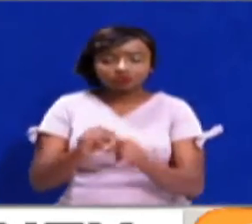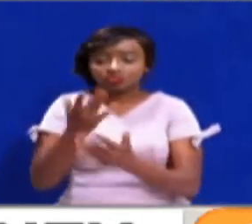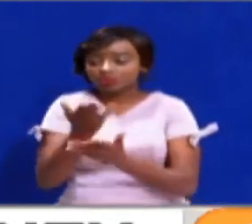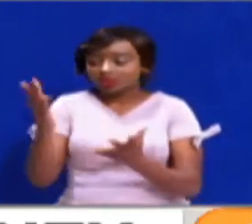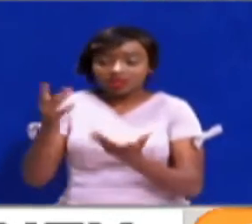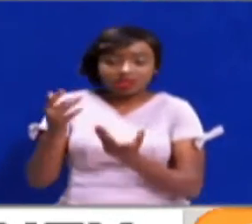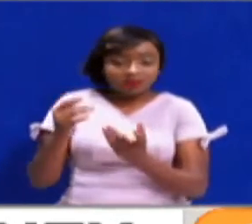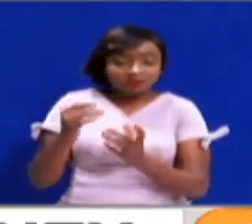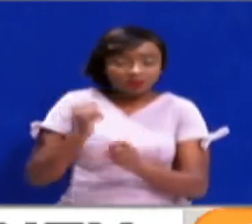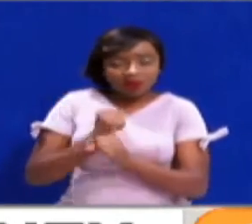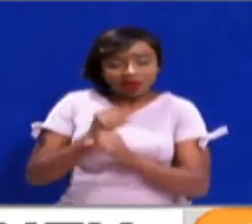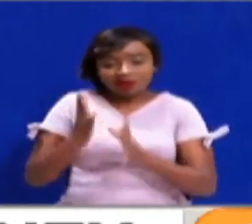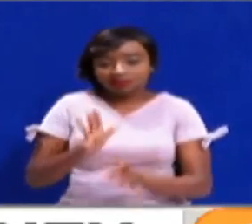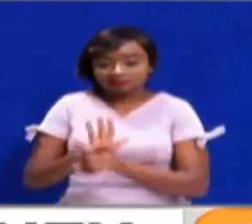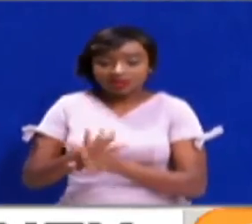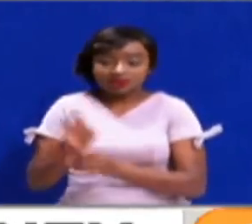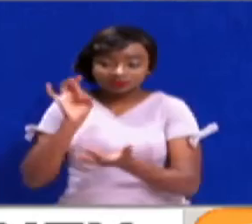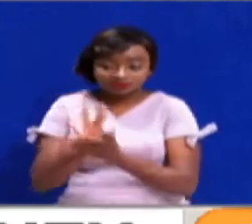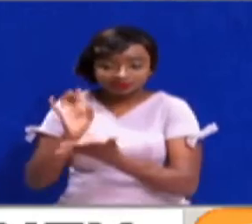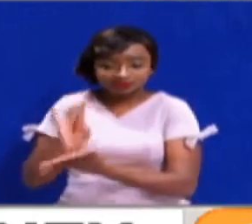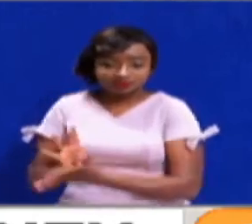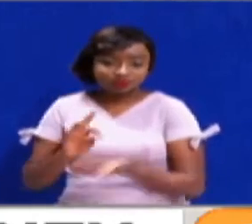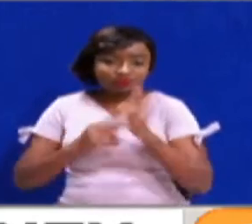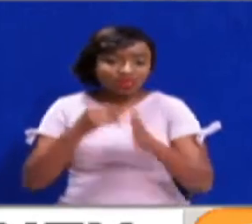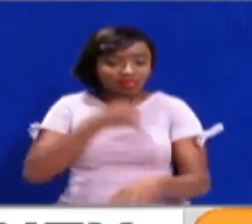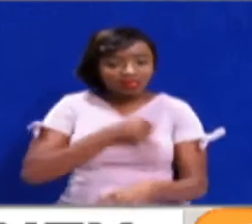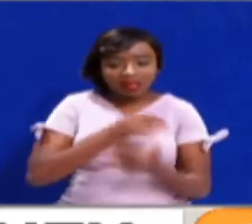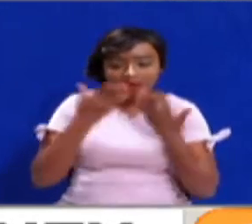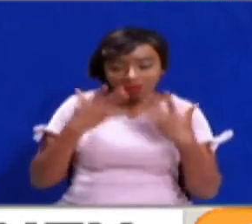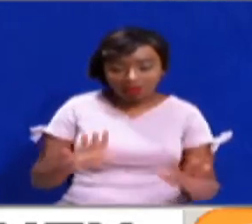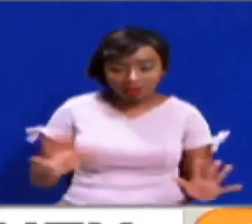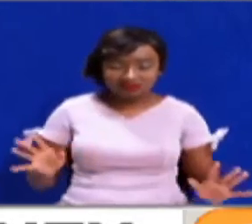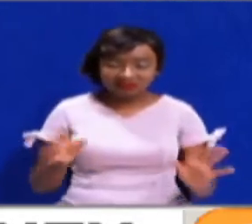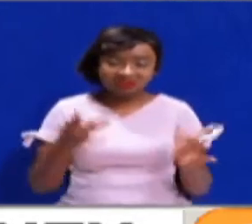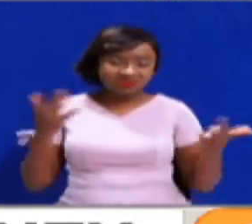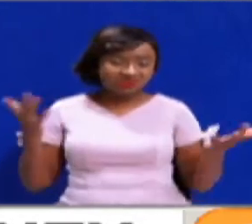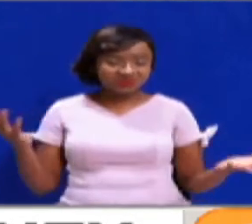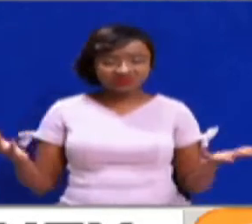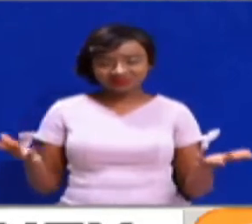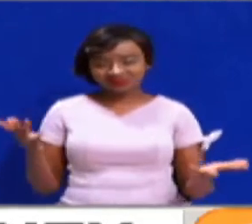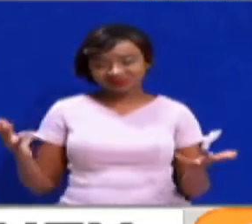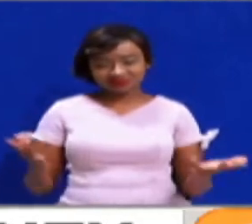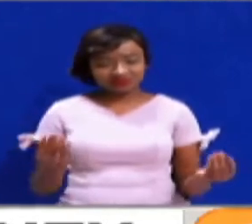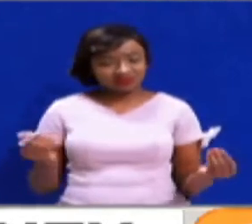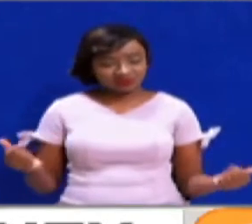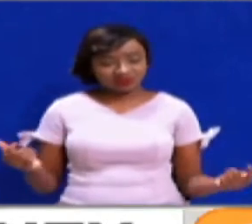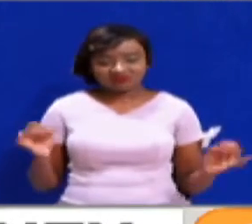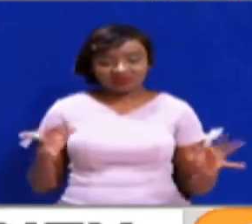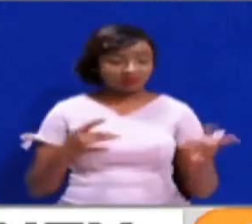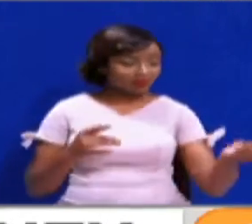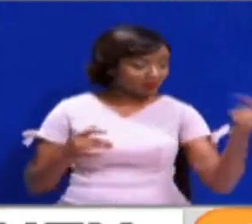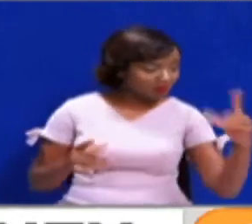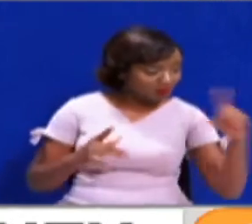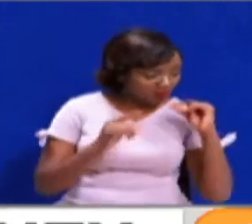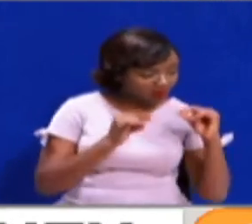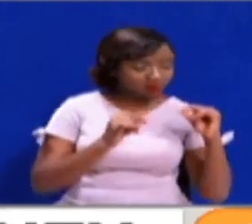non-teaching staff have also lost their jobs and lost some revenue. There just seems to be nothing that is agreed, and they come up and say one thing and then change